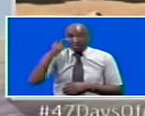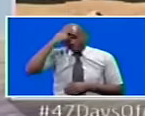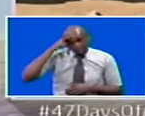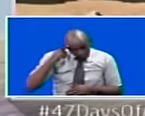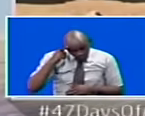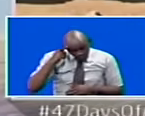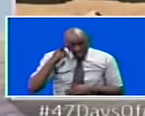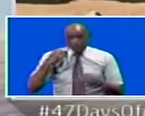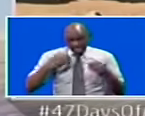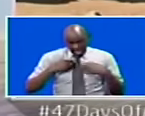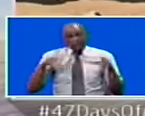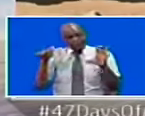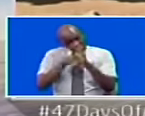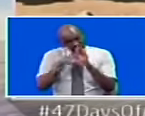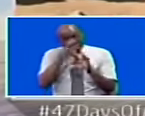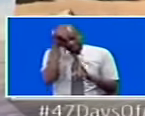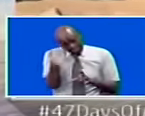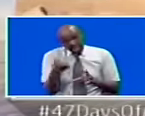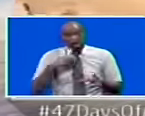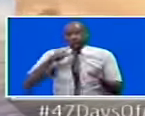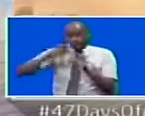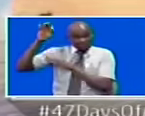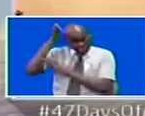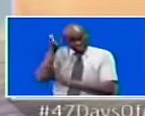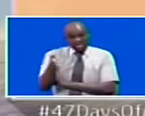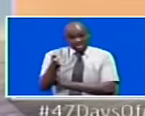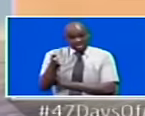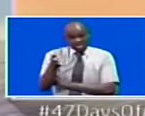because there are certain members of assembly